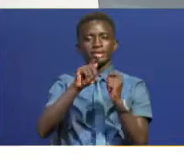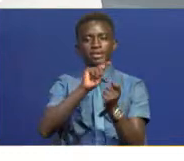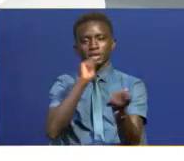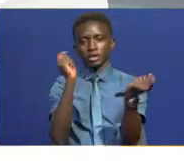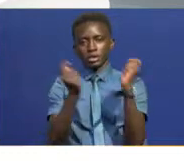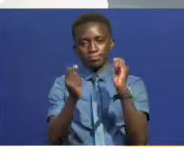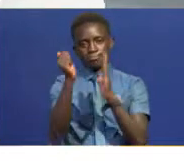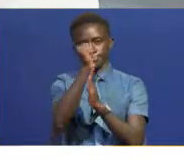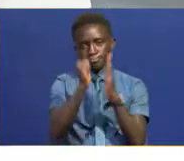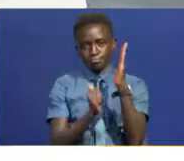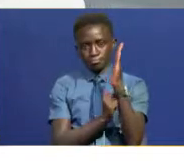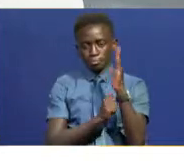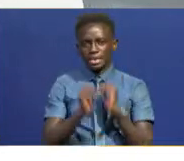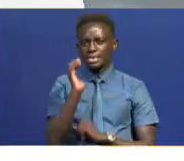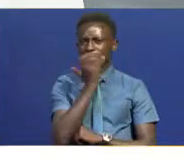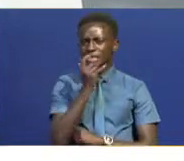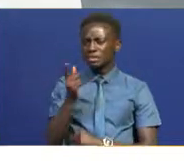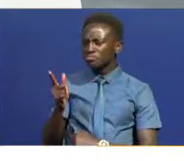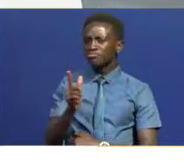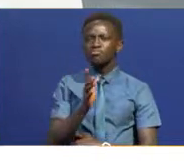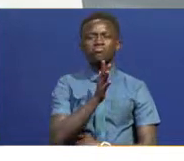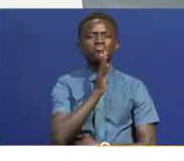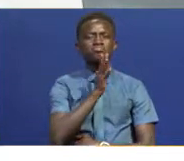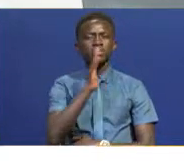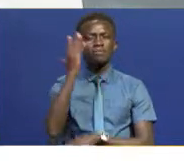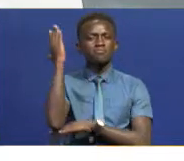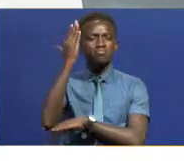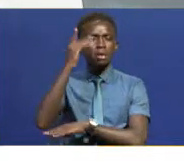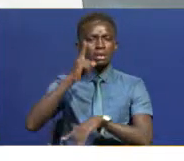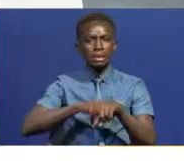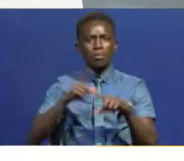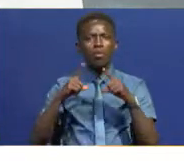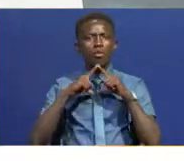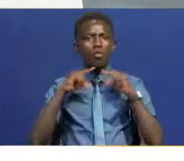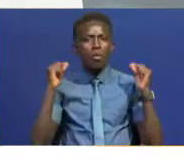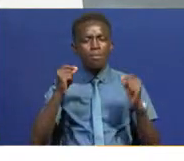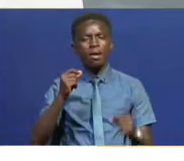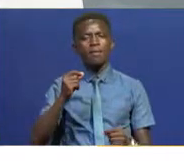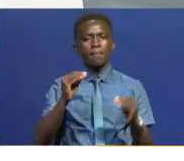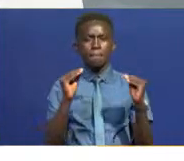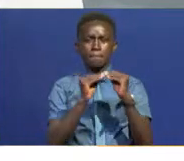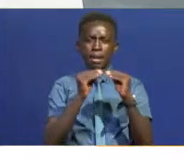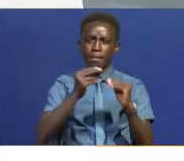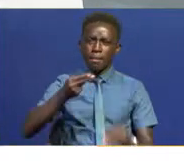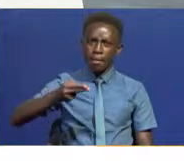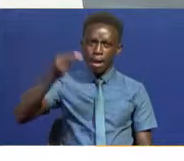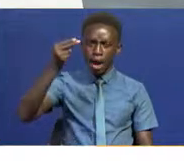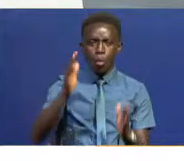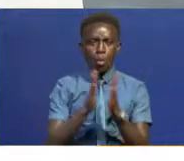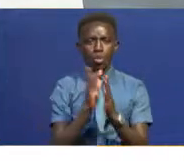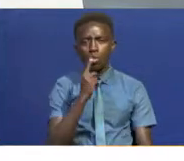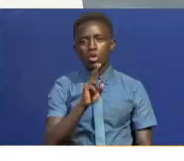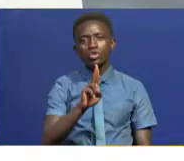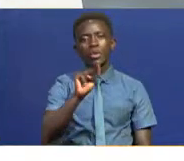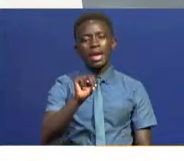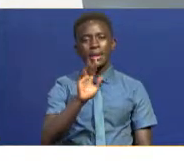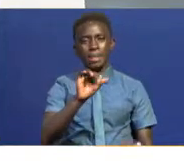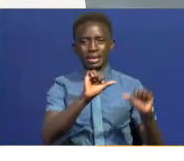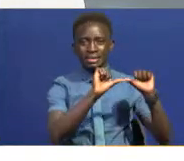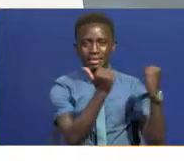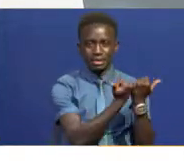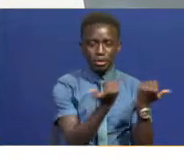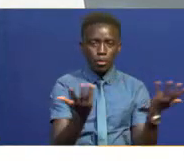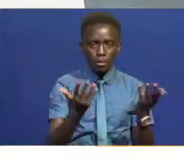who spoke when he hosted a high-level development meeting with UN agencies in